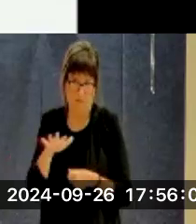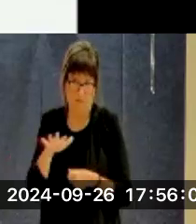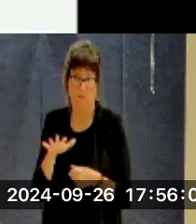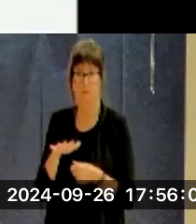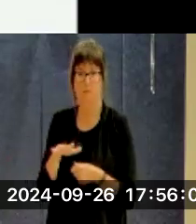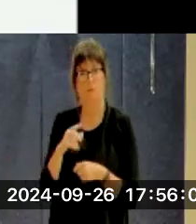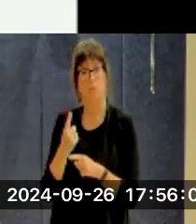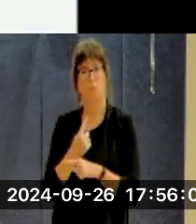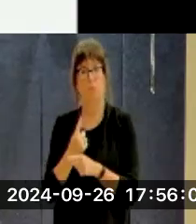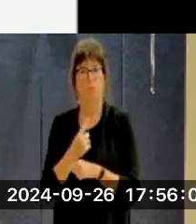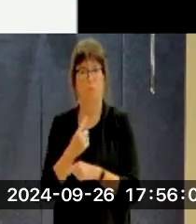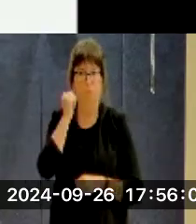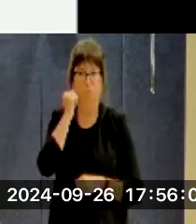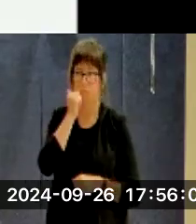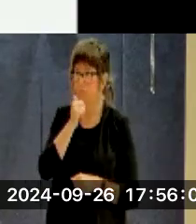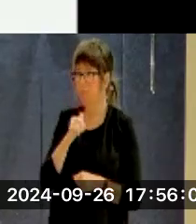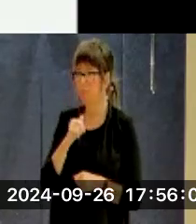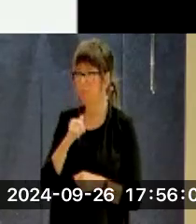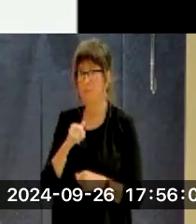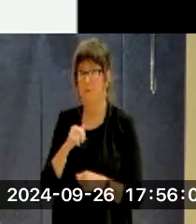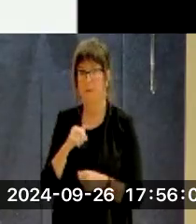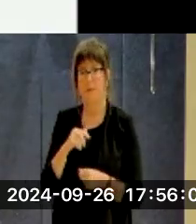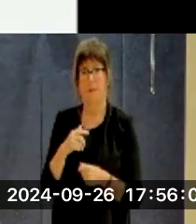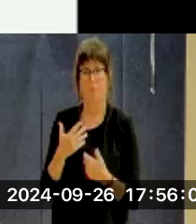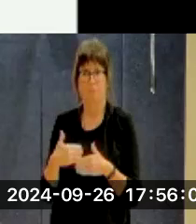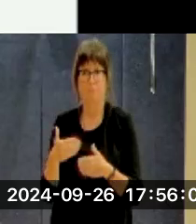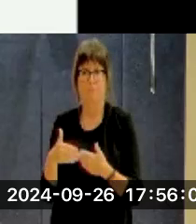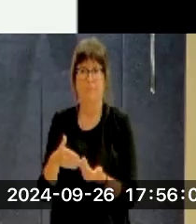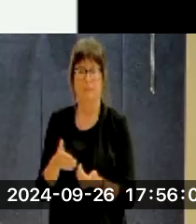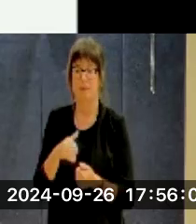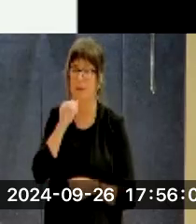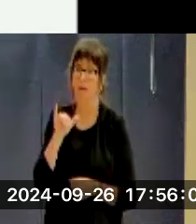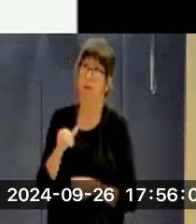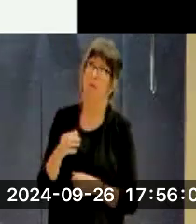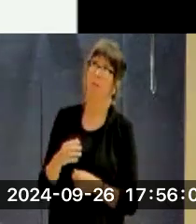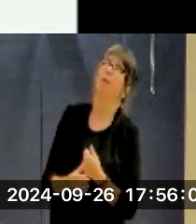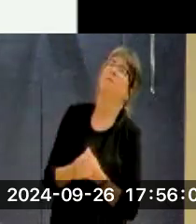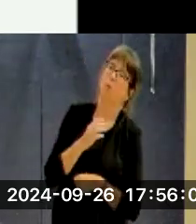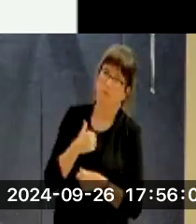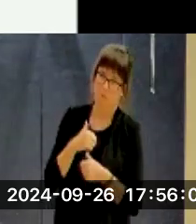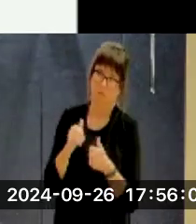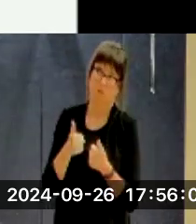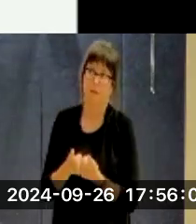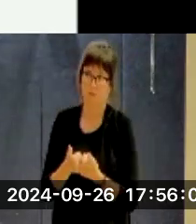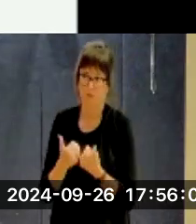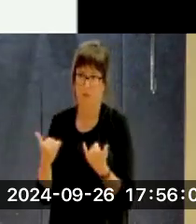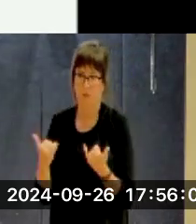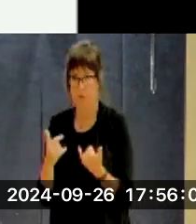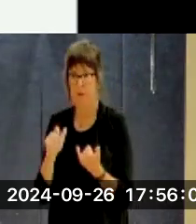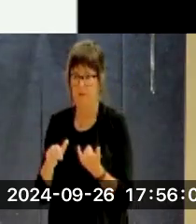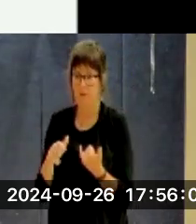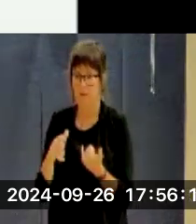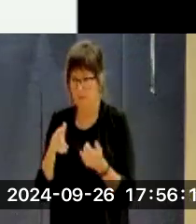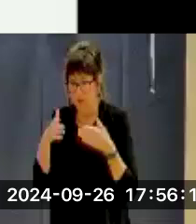regular basis, where it's not like pulling teeth. It's not some, challenge that